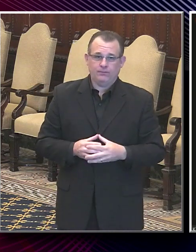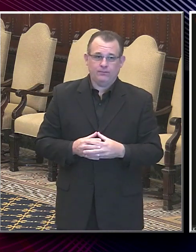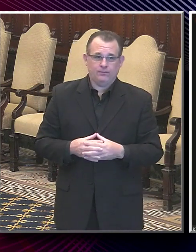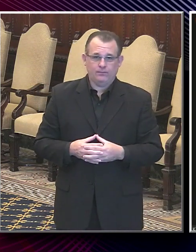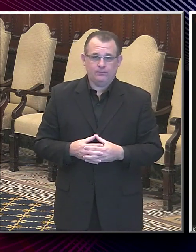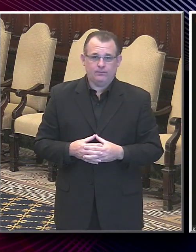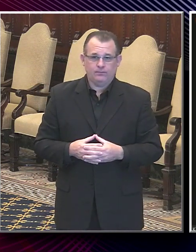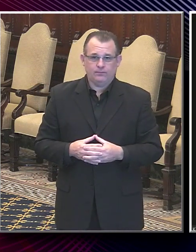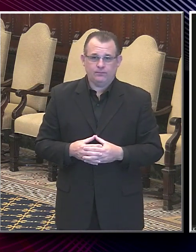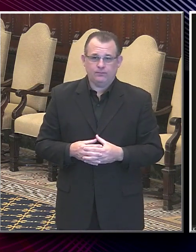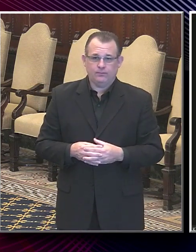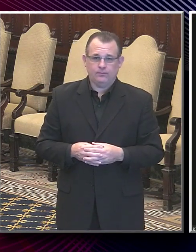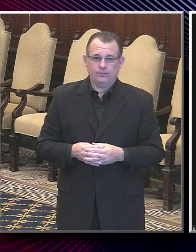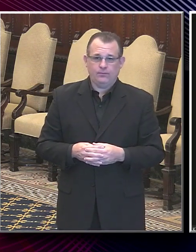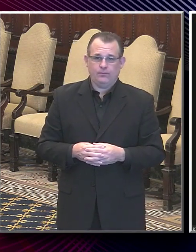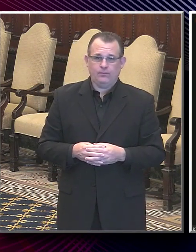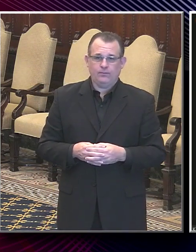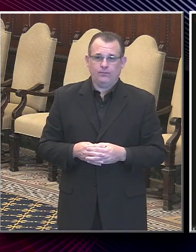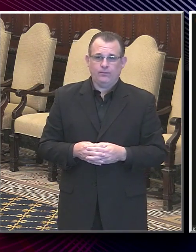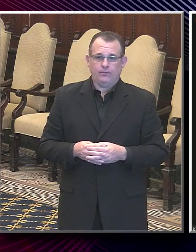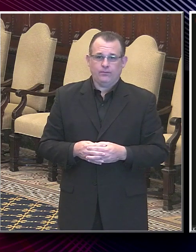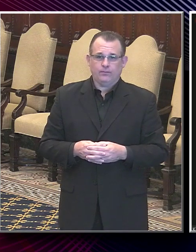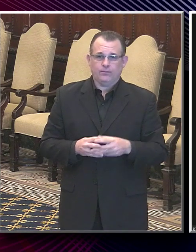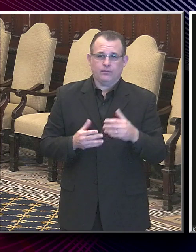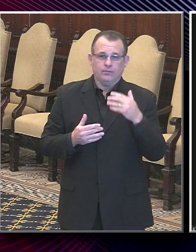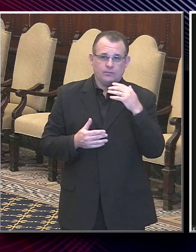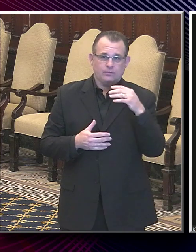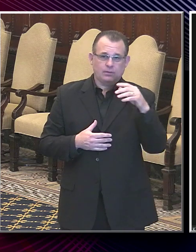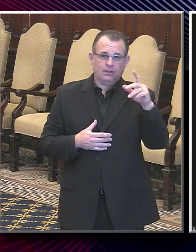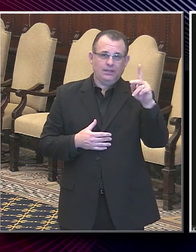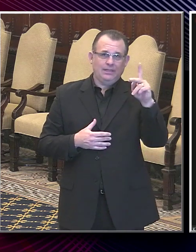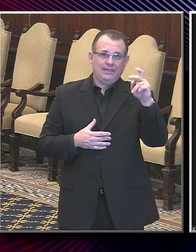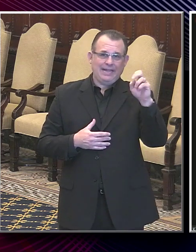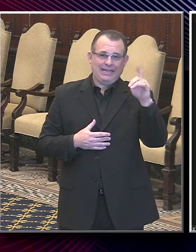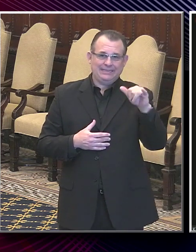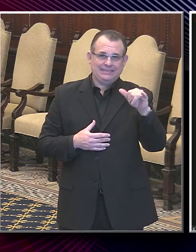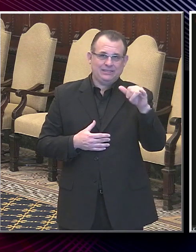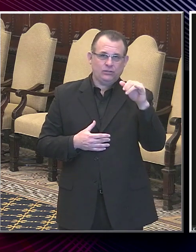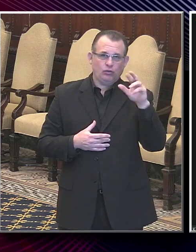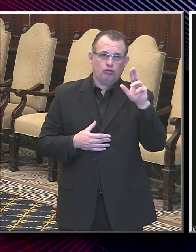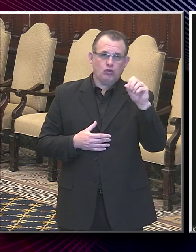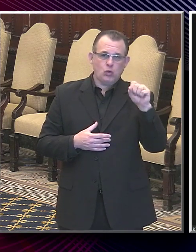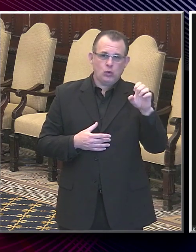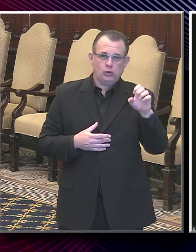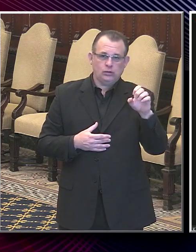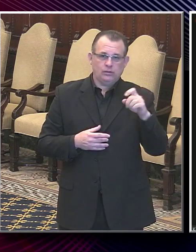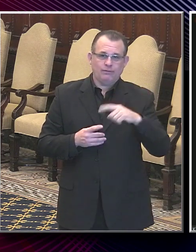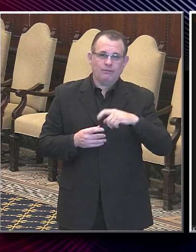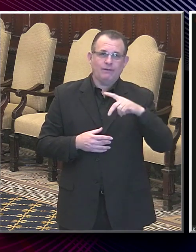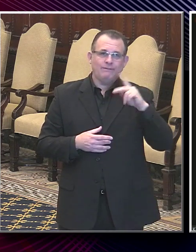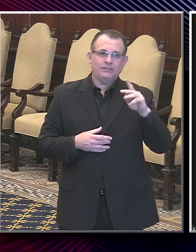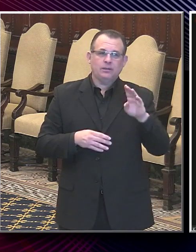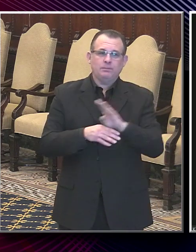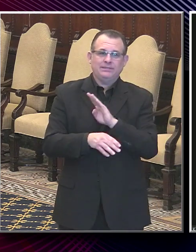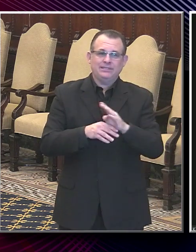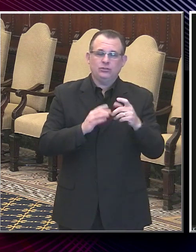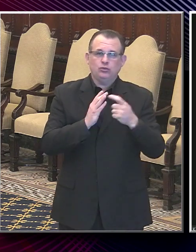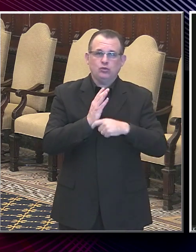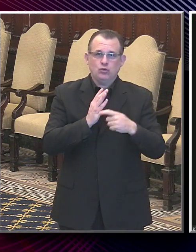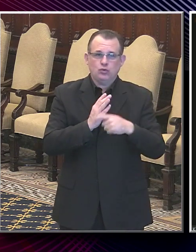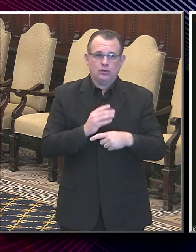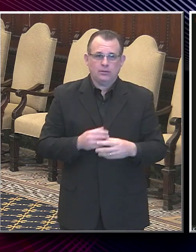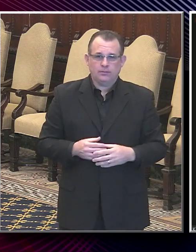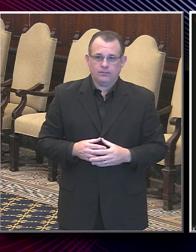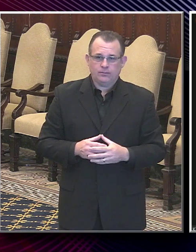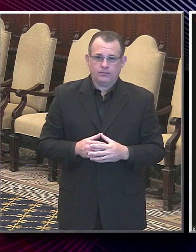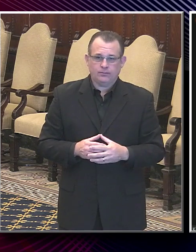Thanks, Madison. We're going to go now to Kennedy Rose of the Philadelphia Business Journal. Hi, everyone. I know you said dine-in